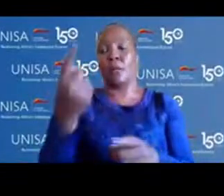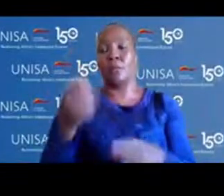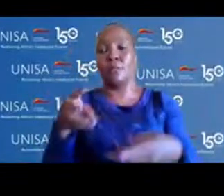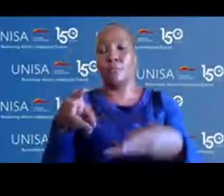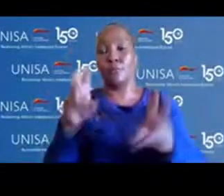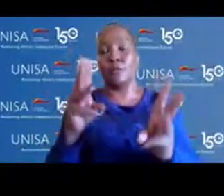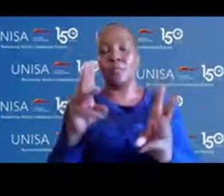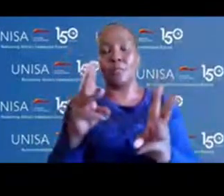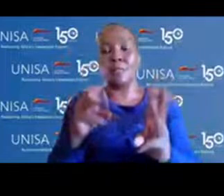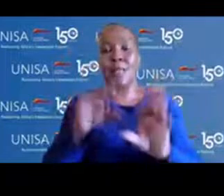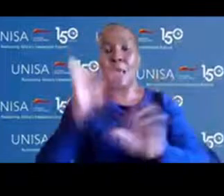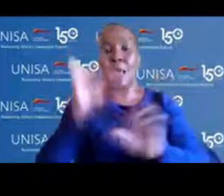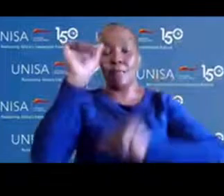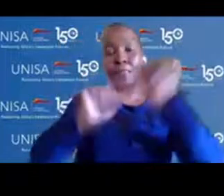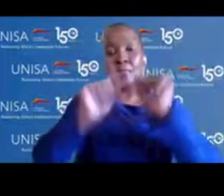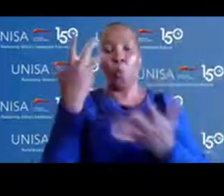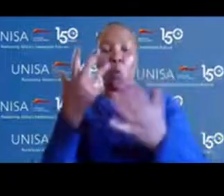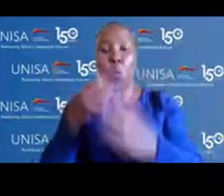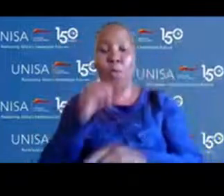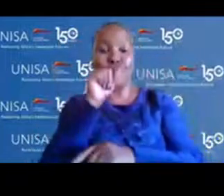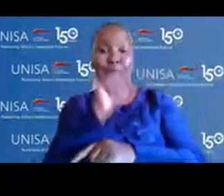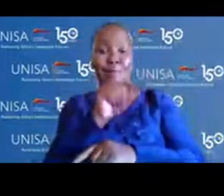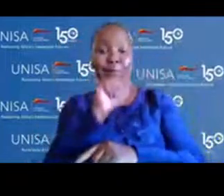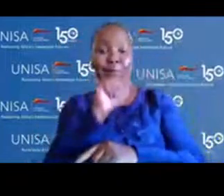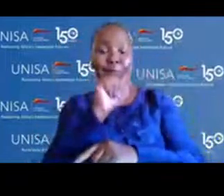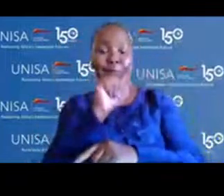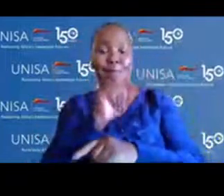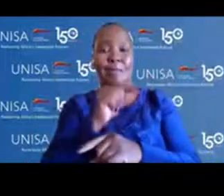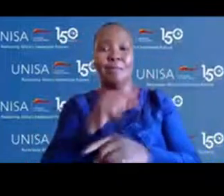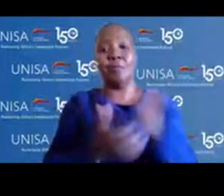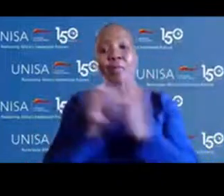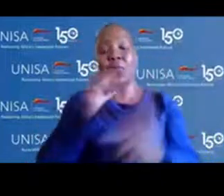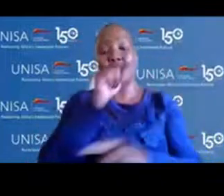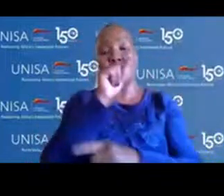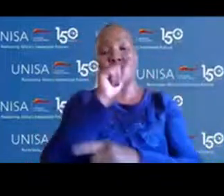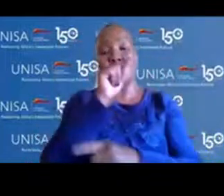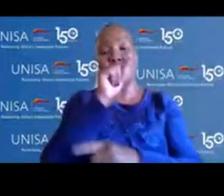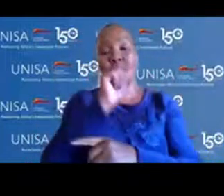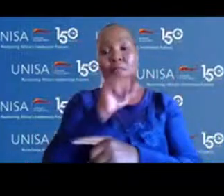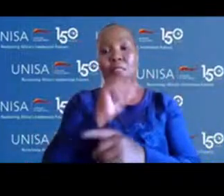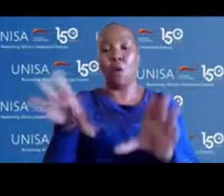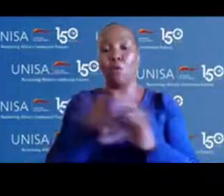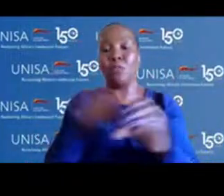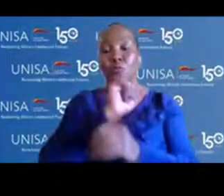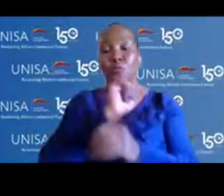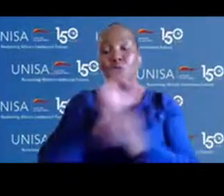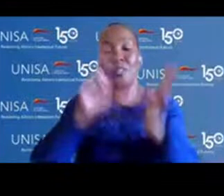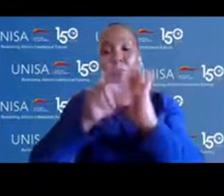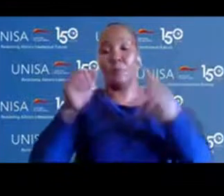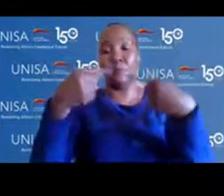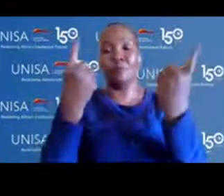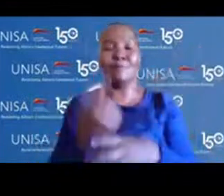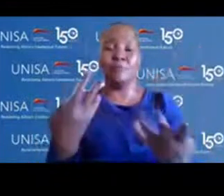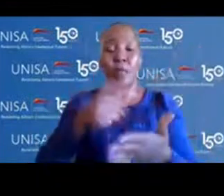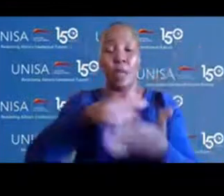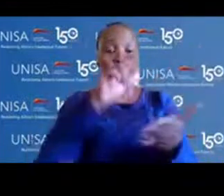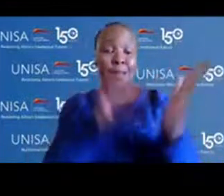arrangements is only sent to your My Life email address. If you don't access your My Life email address, you won't have this